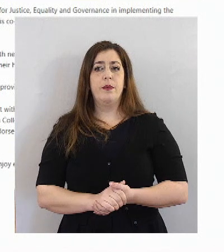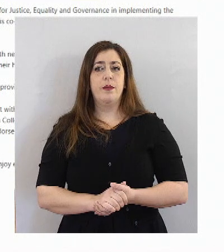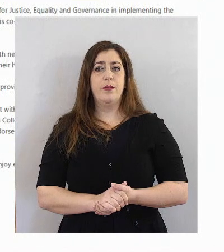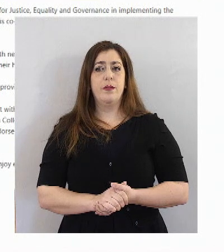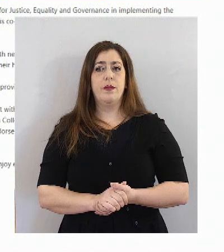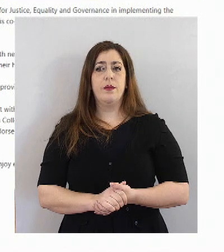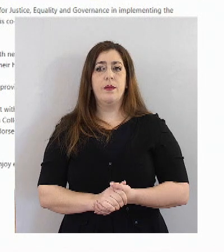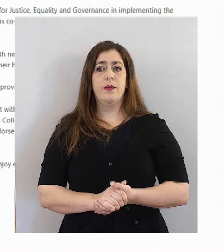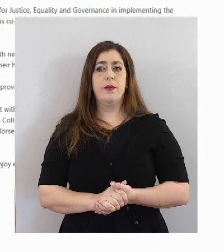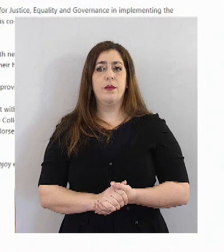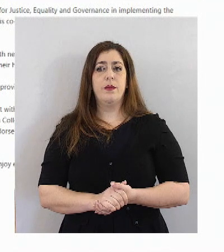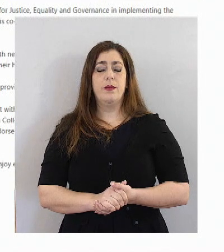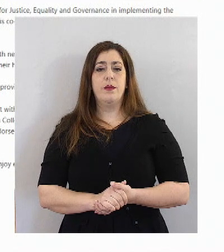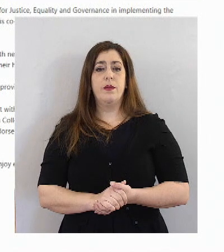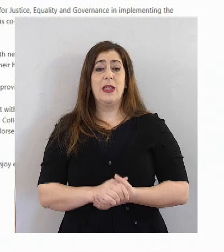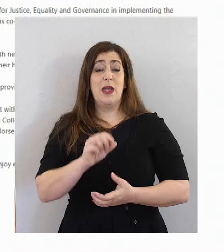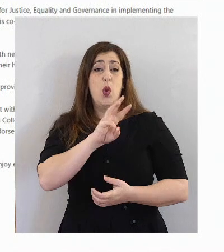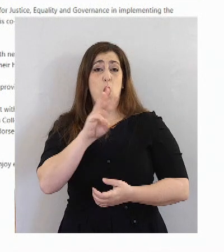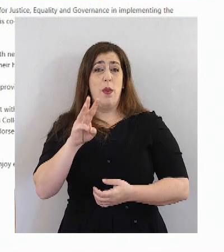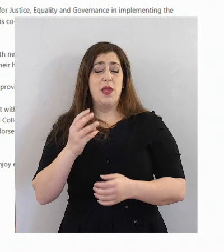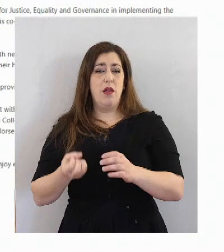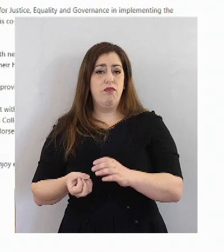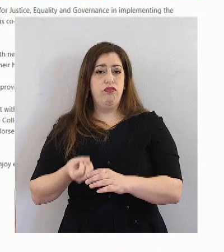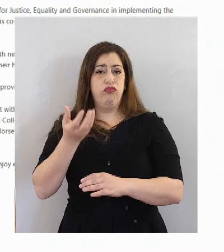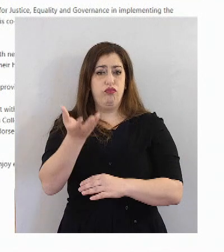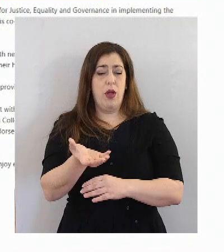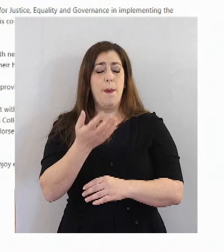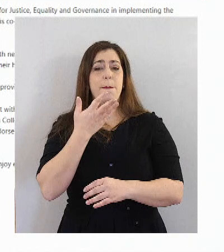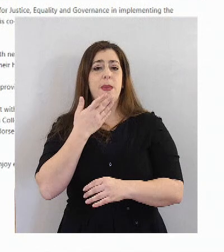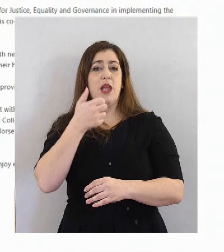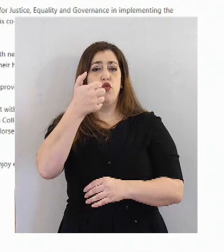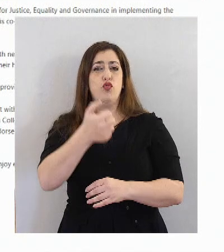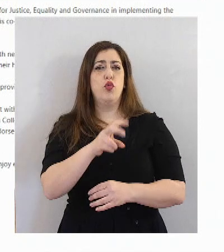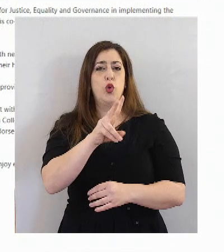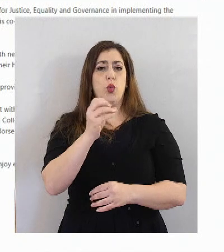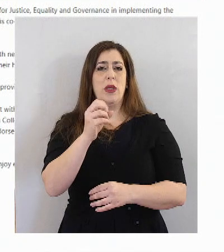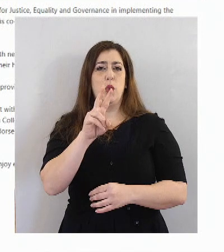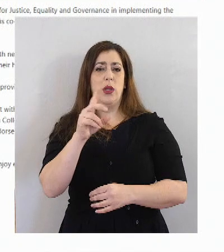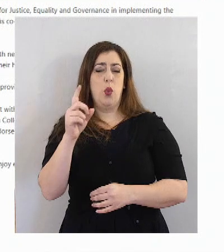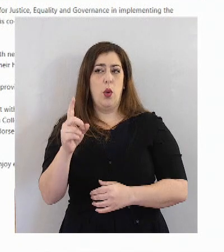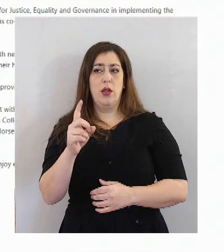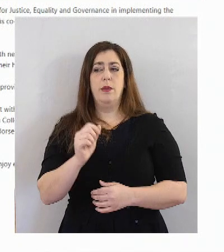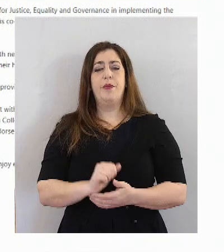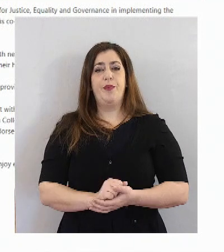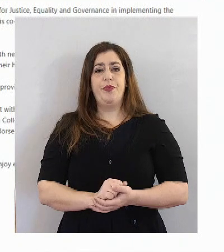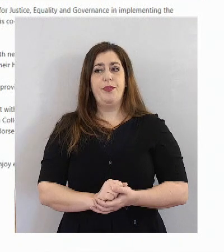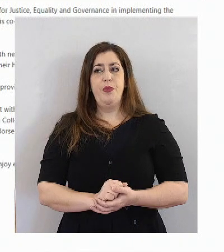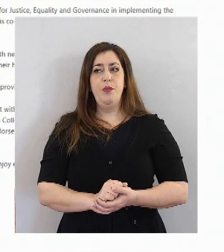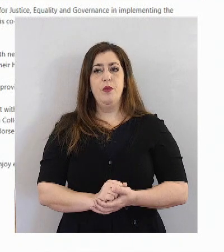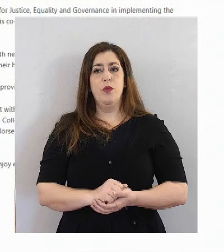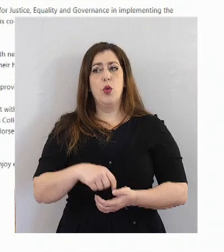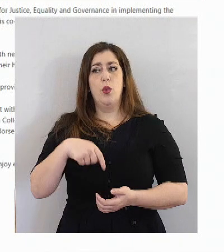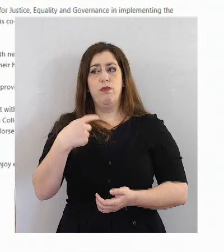was eventually launched in June 2021 through a Popolin program, and then also through a number